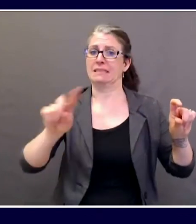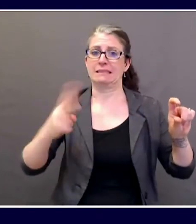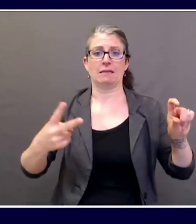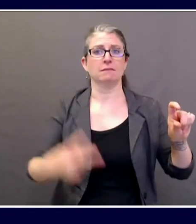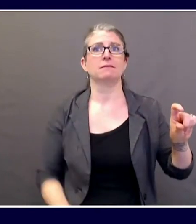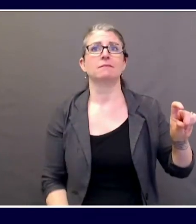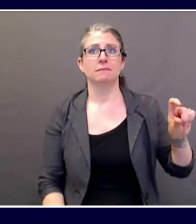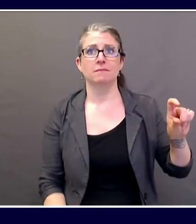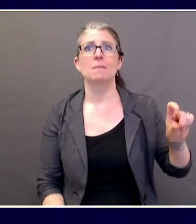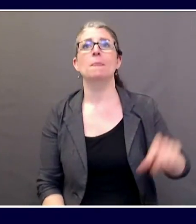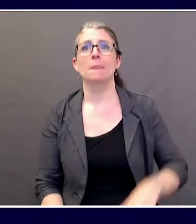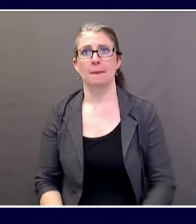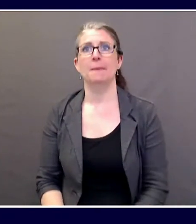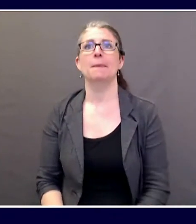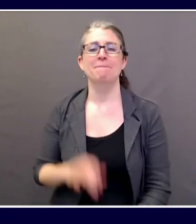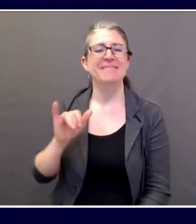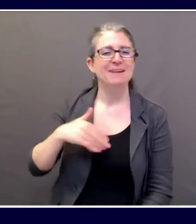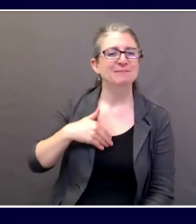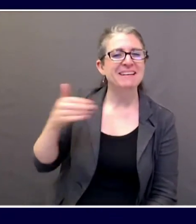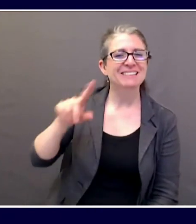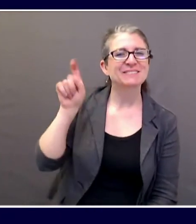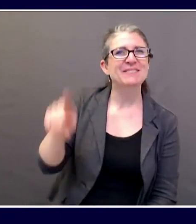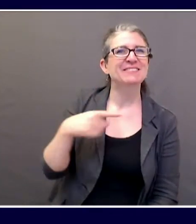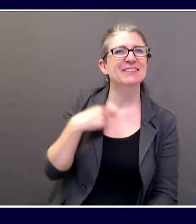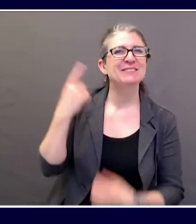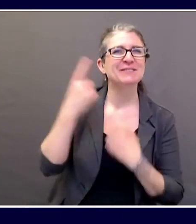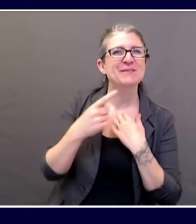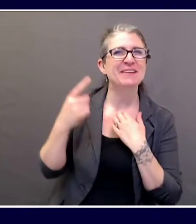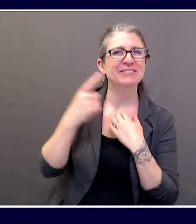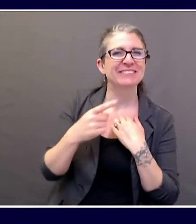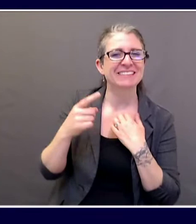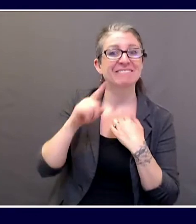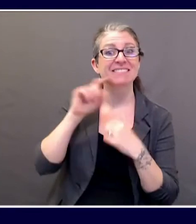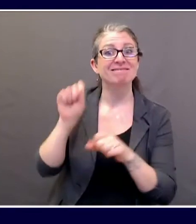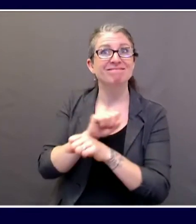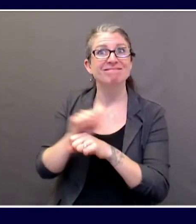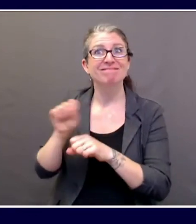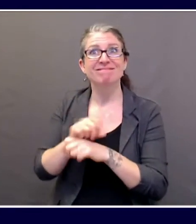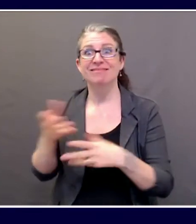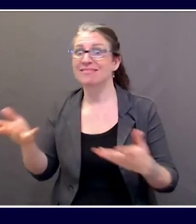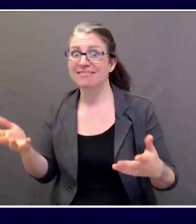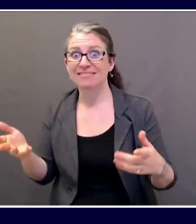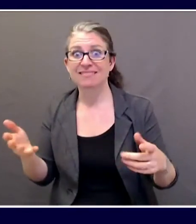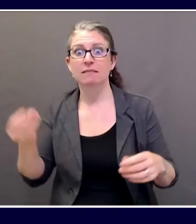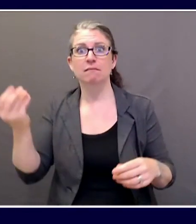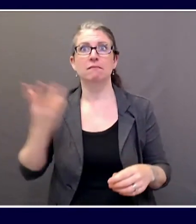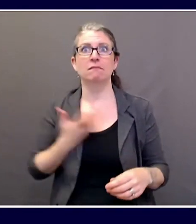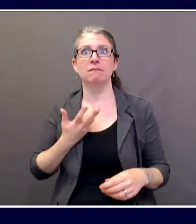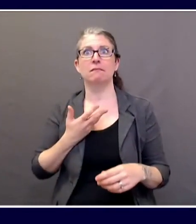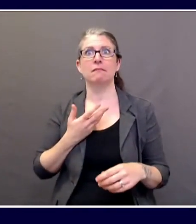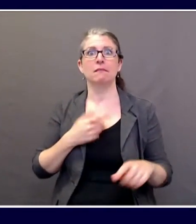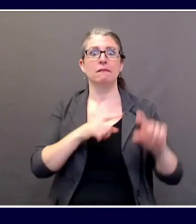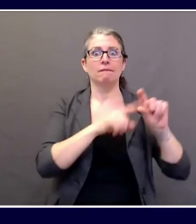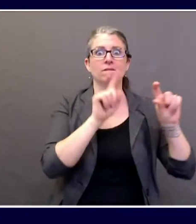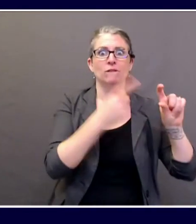do that and they should do that. Okay, great. Mhm. Thank you. Thanks. Let me turn it over to Patrick Whittle next.